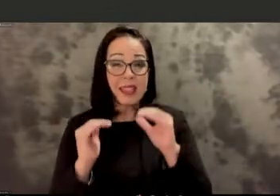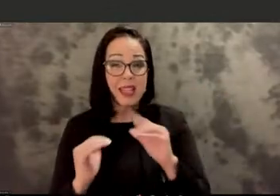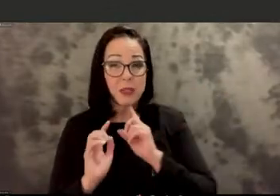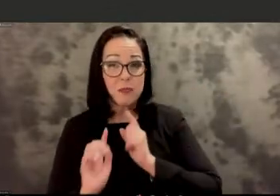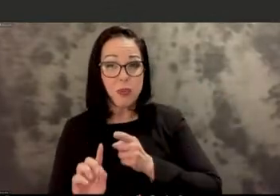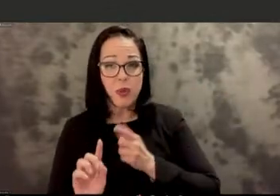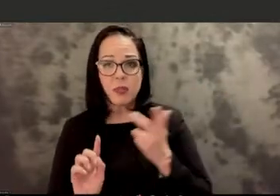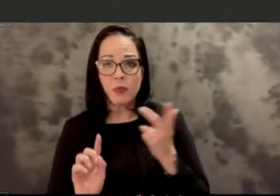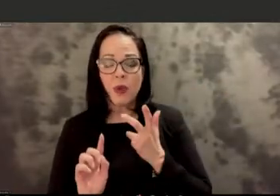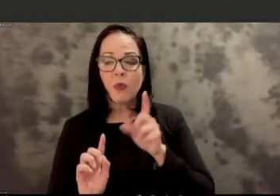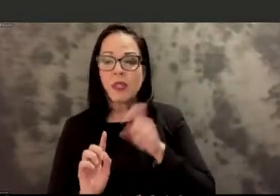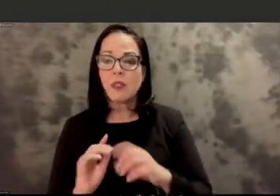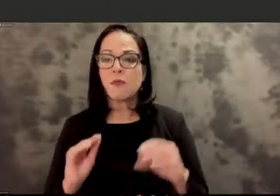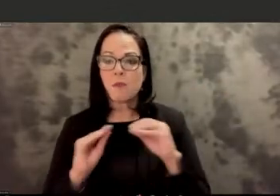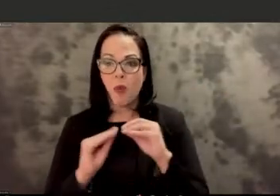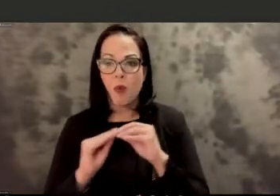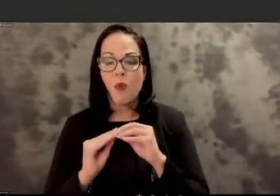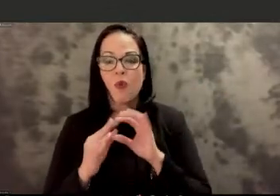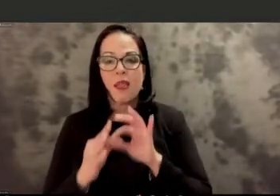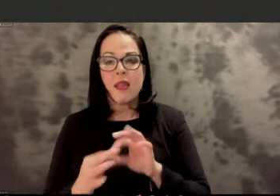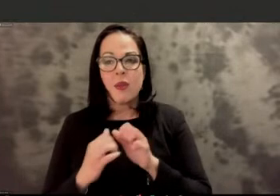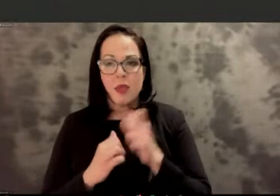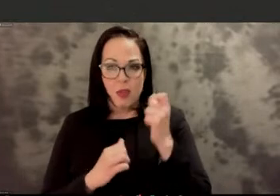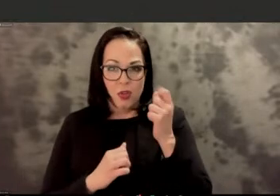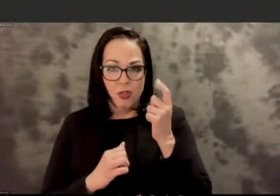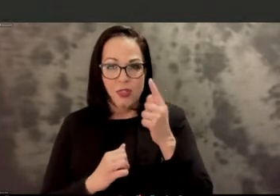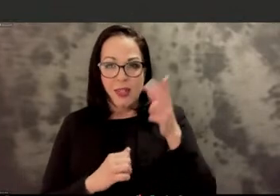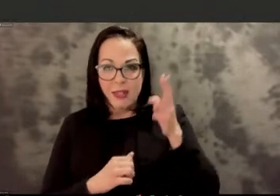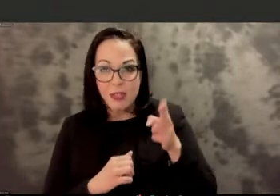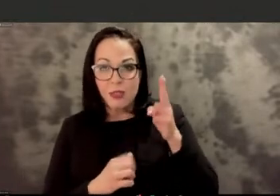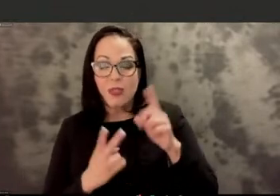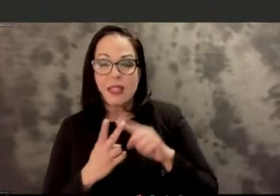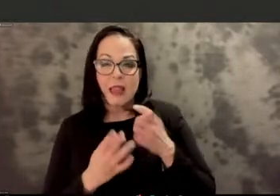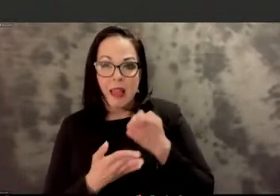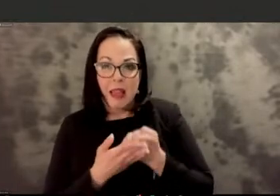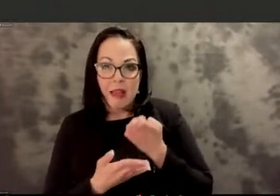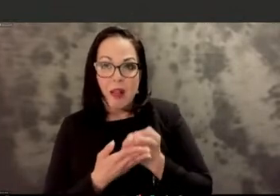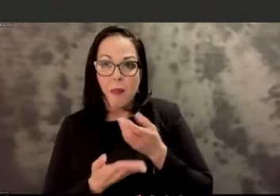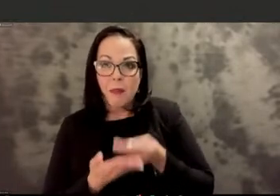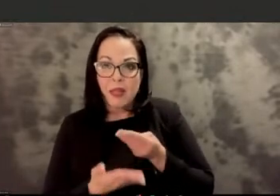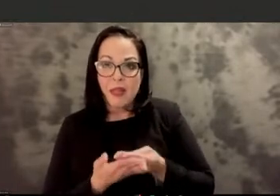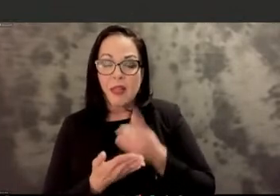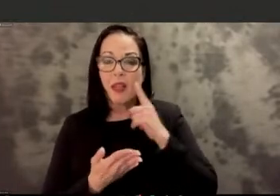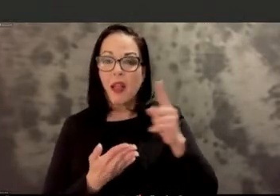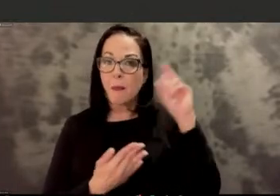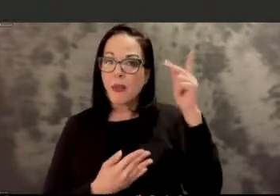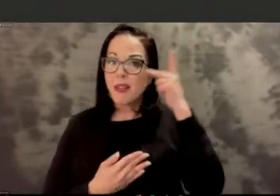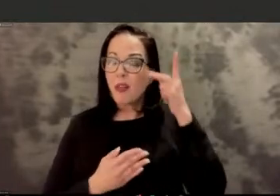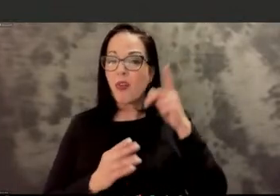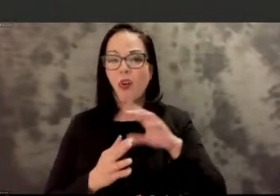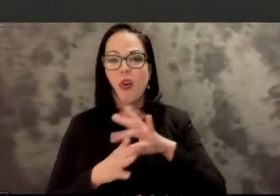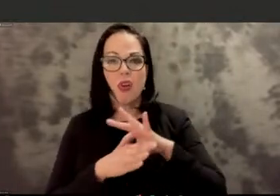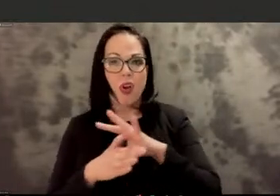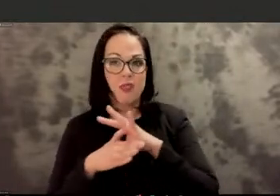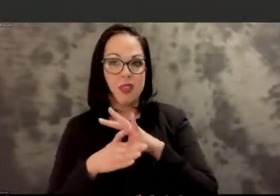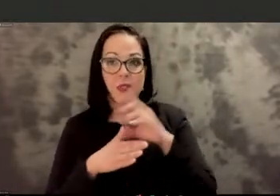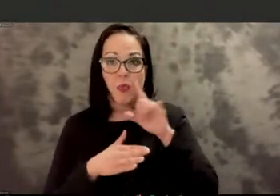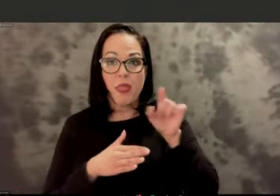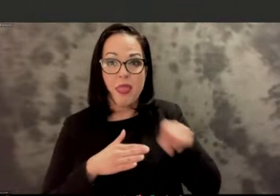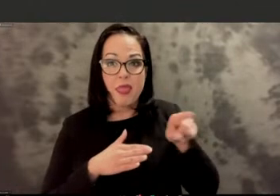with regards to understanding the history and economic and political context of Native Hawaiians and Pacific